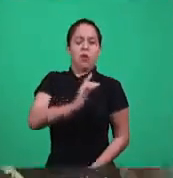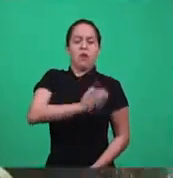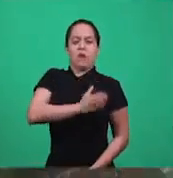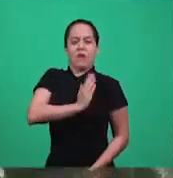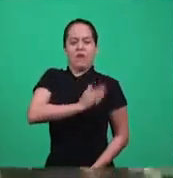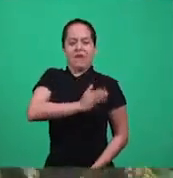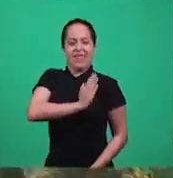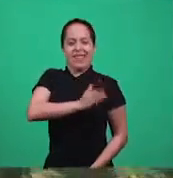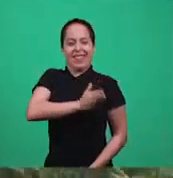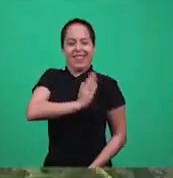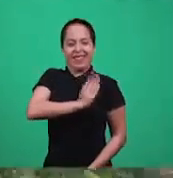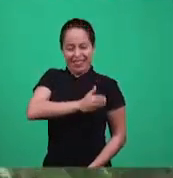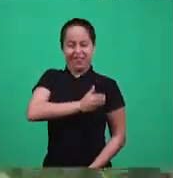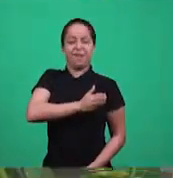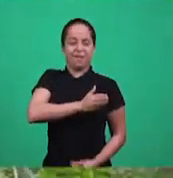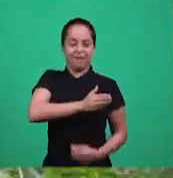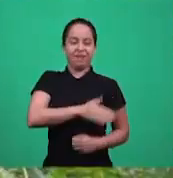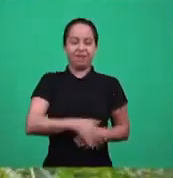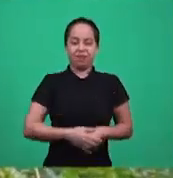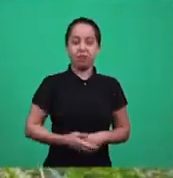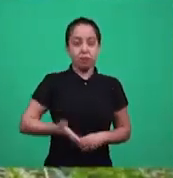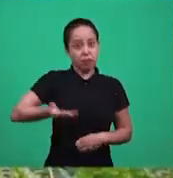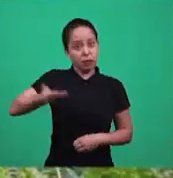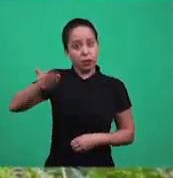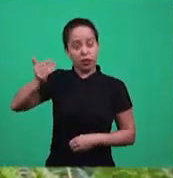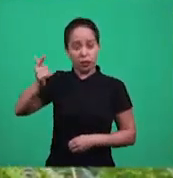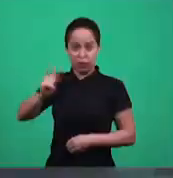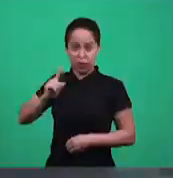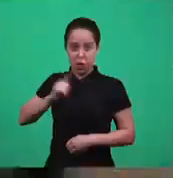of consolation.